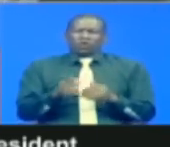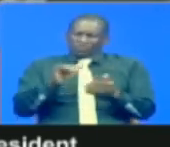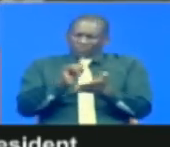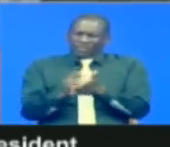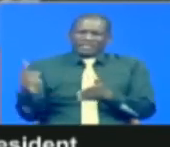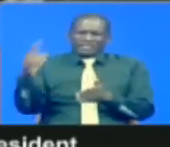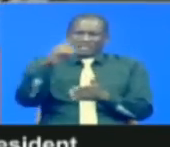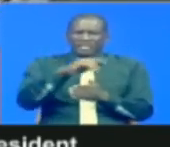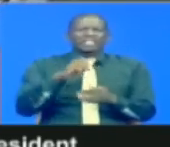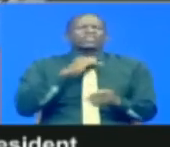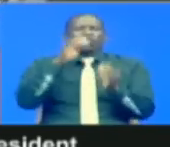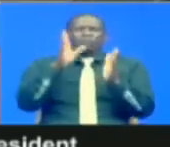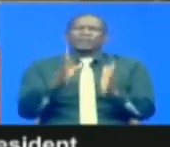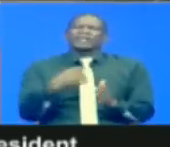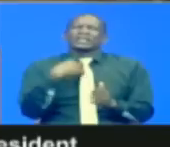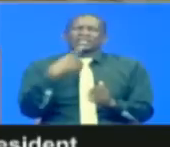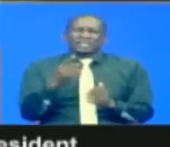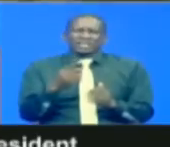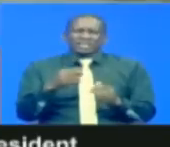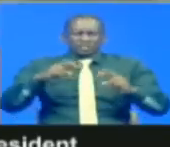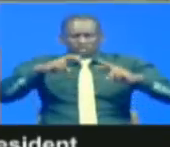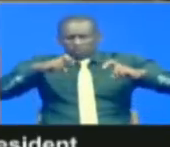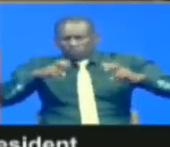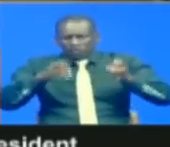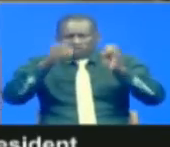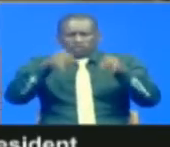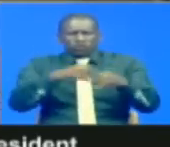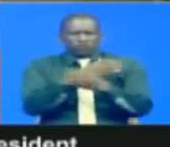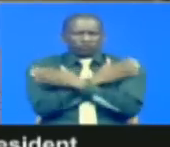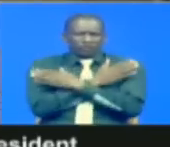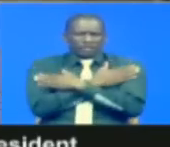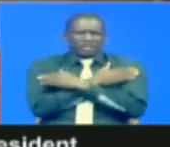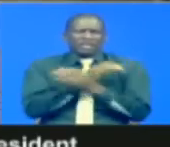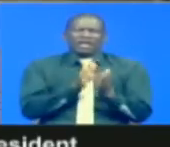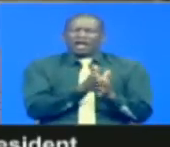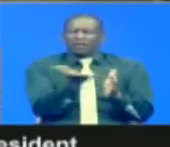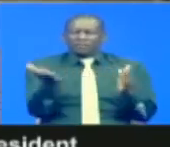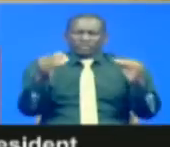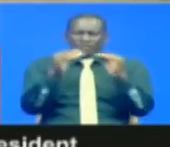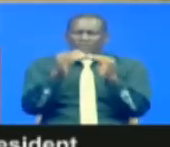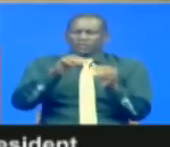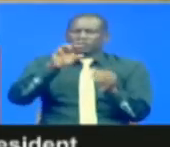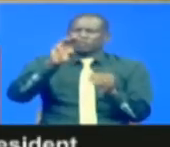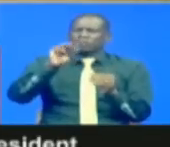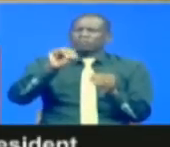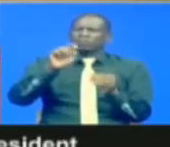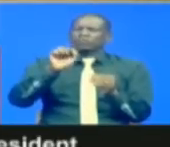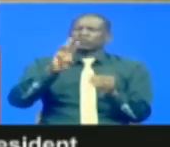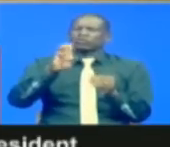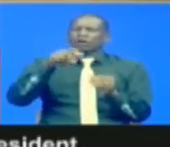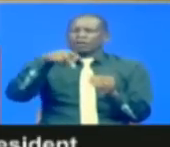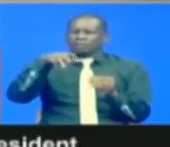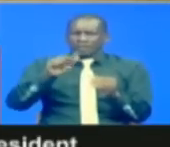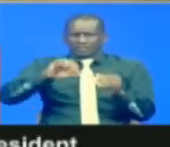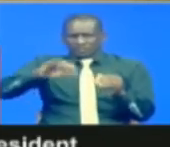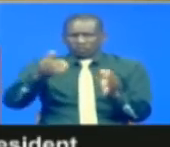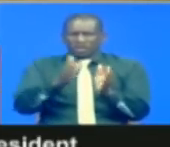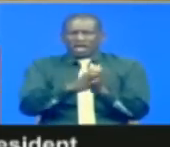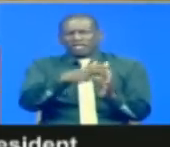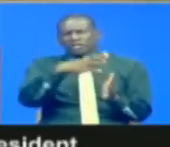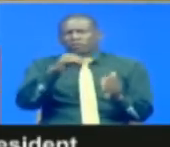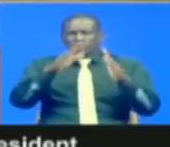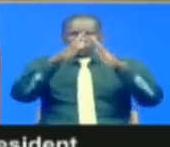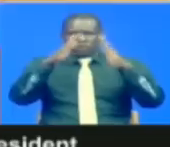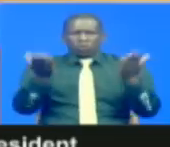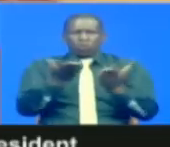the complainant said she traced her new friend and they met in Mtwapa town, where they proceeded to the apartment where the